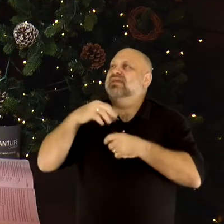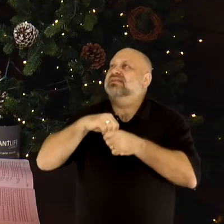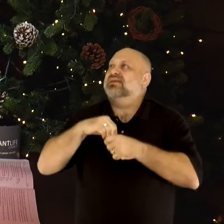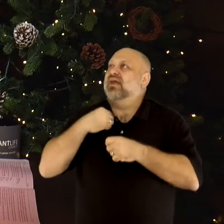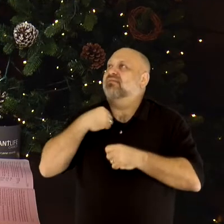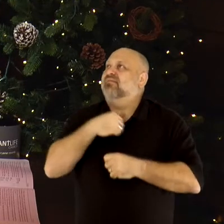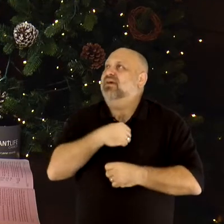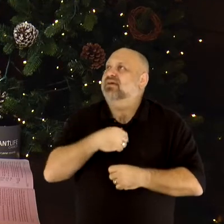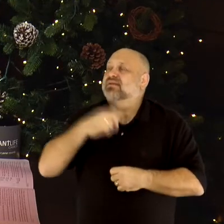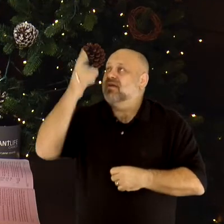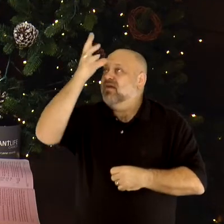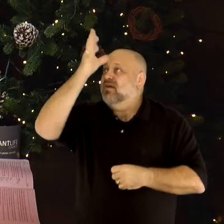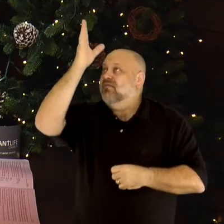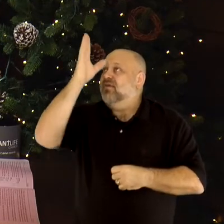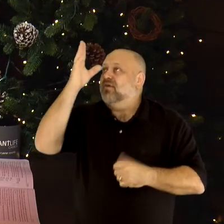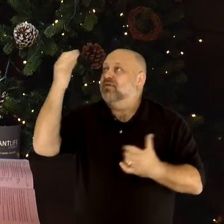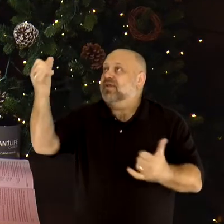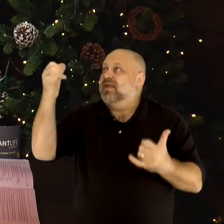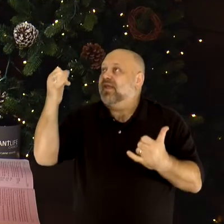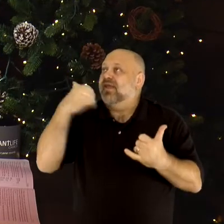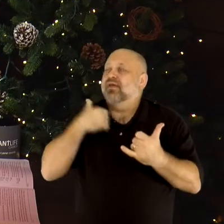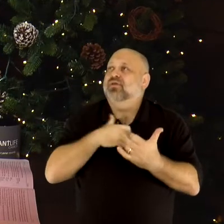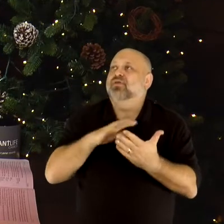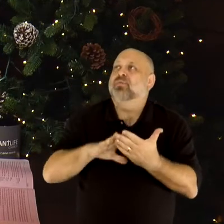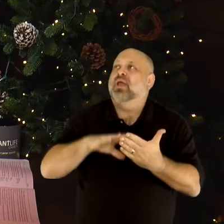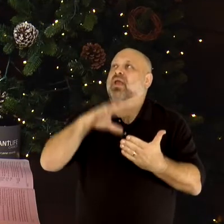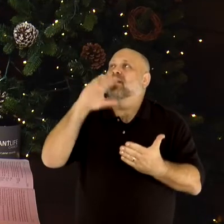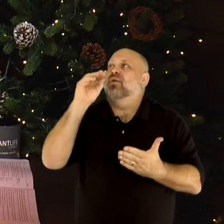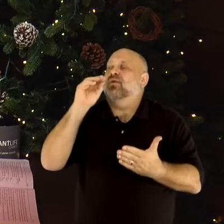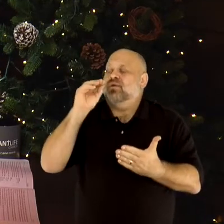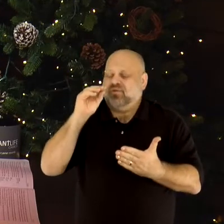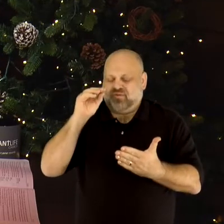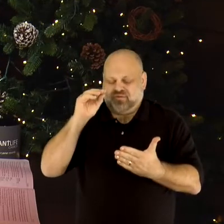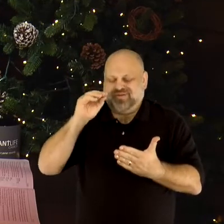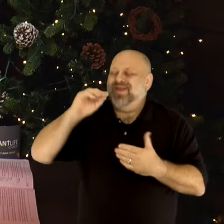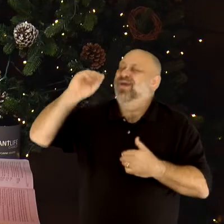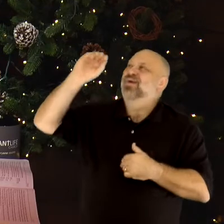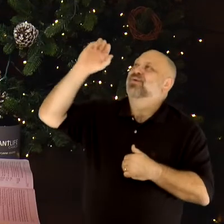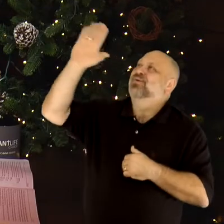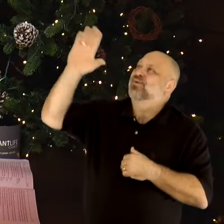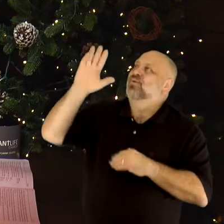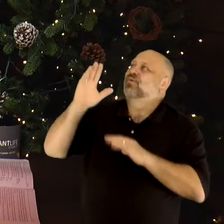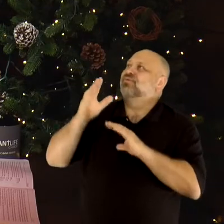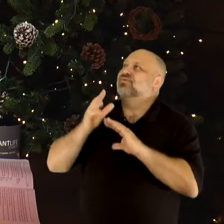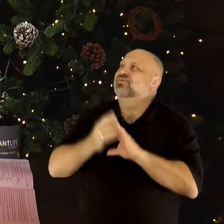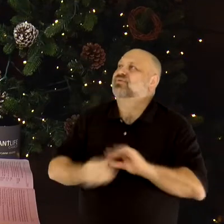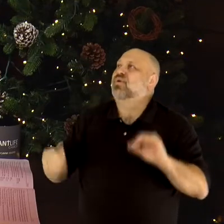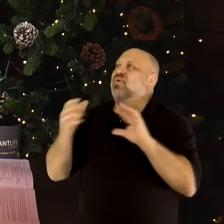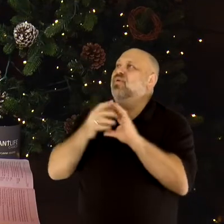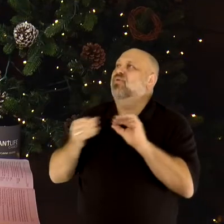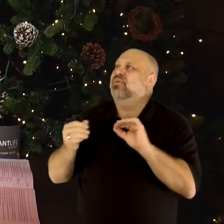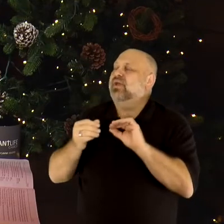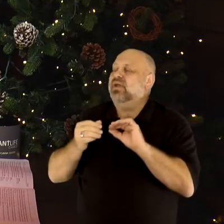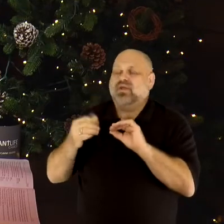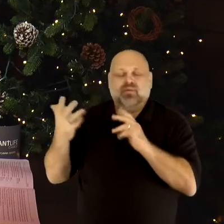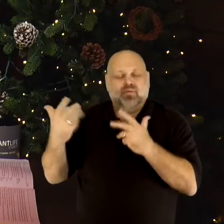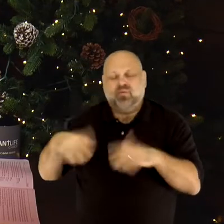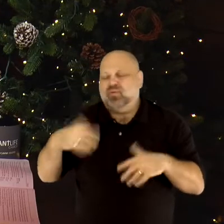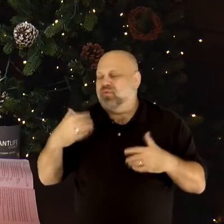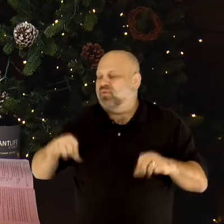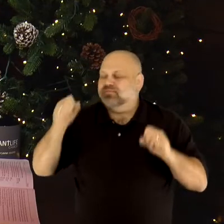us. Father, today, as we discover your story, Lord,